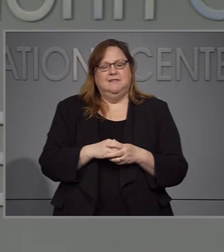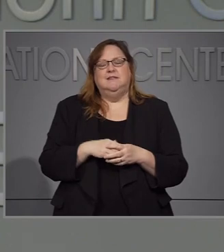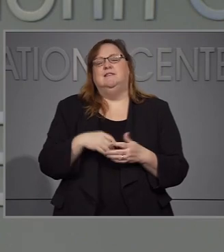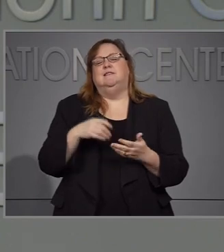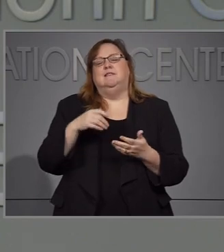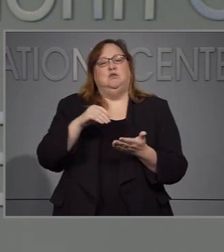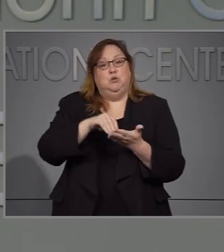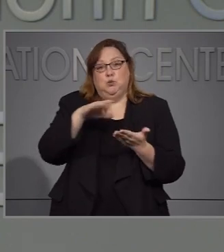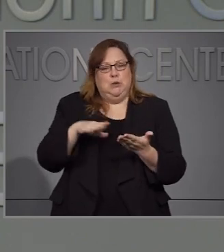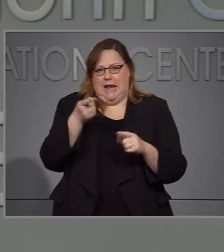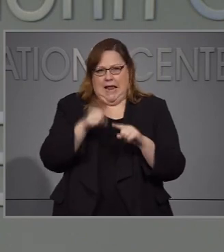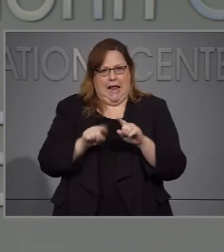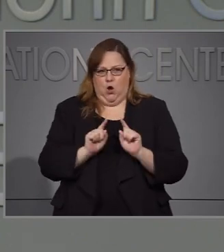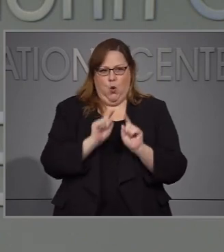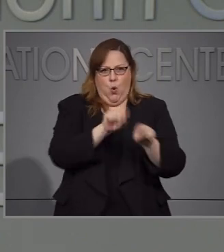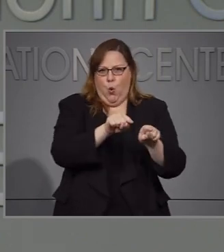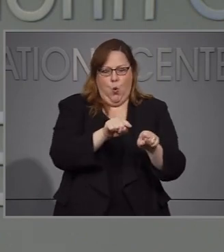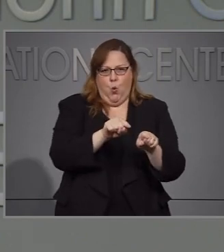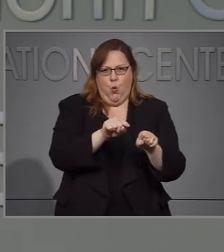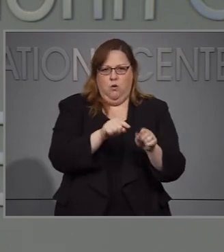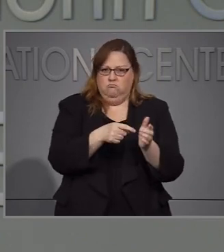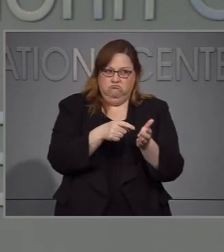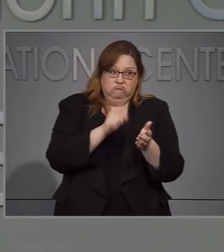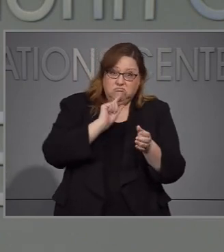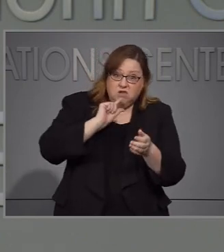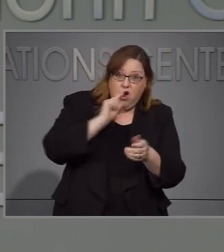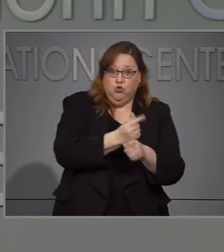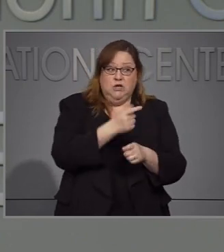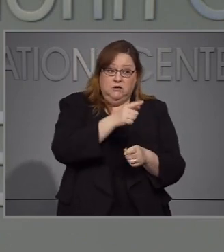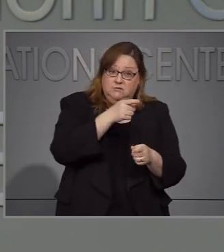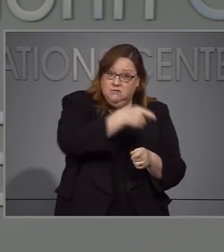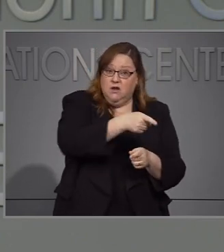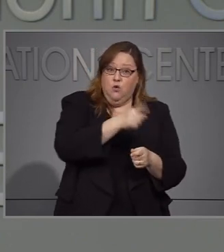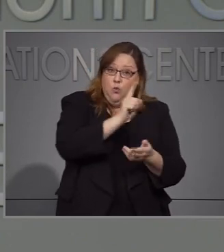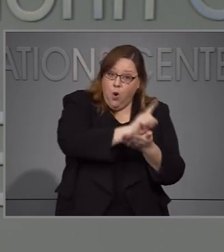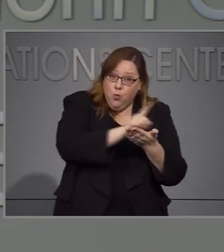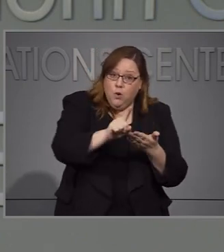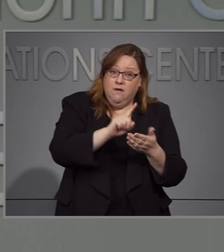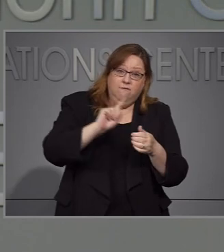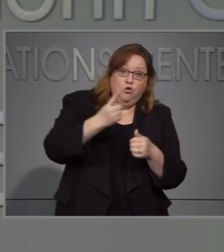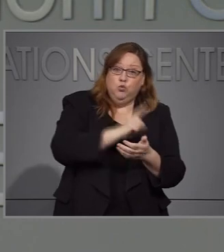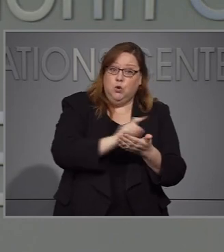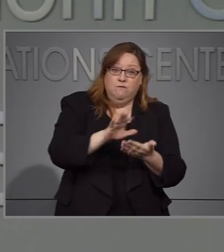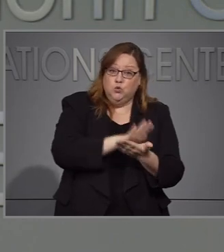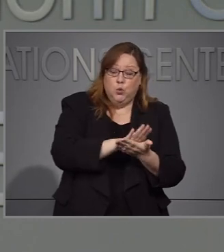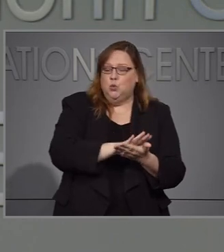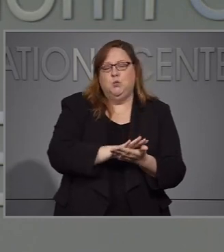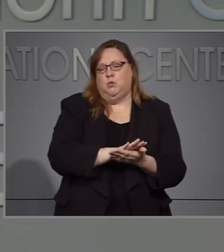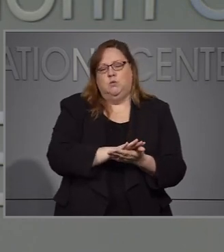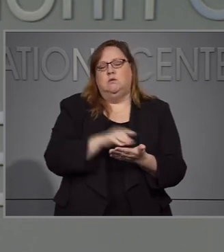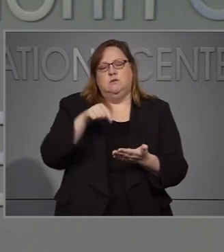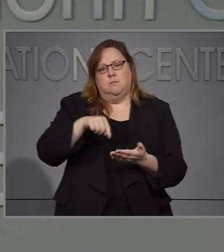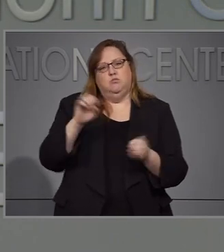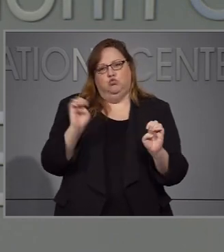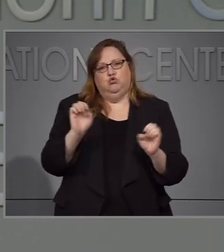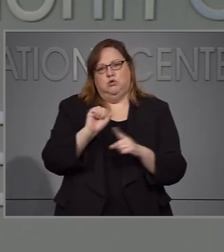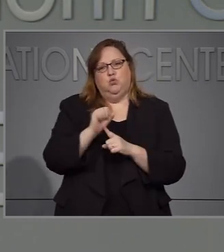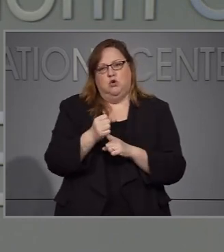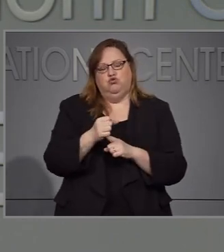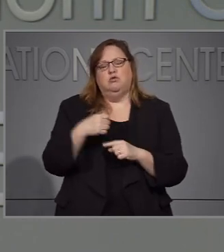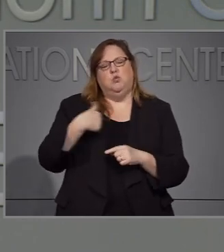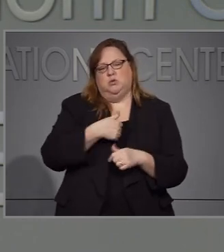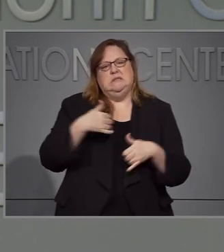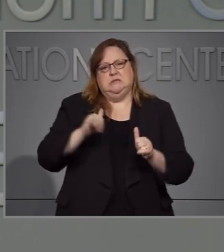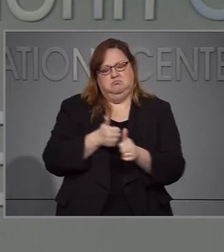out of school and in remote learning. So this plan is in compliance with the law.